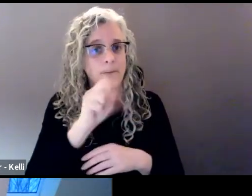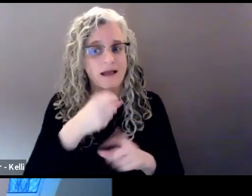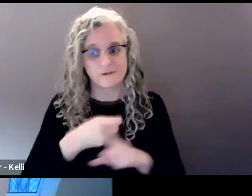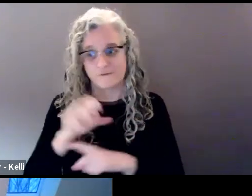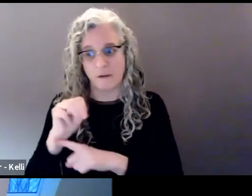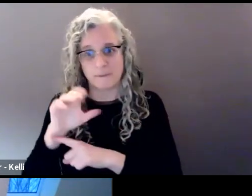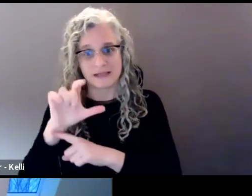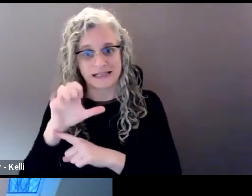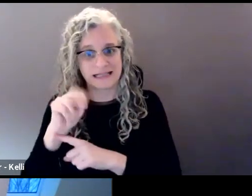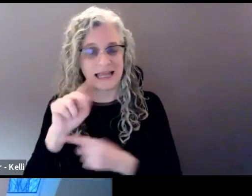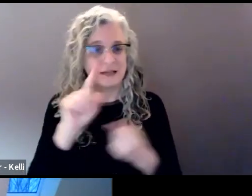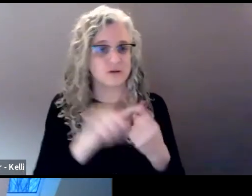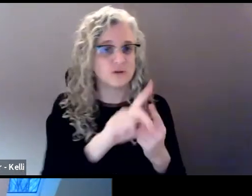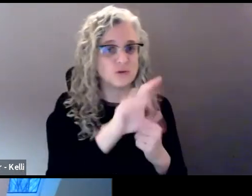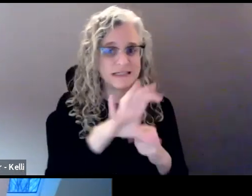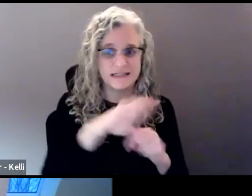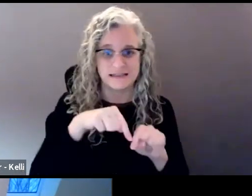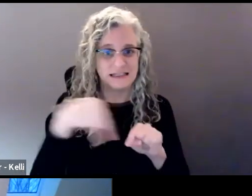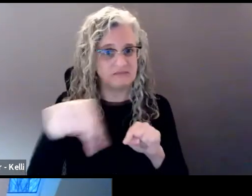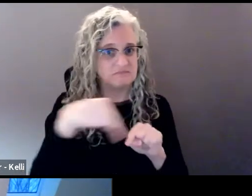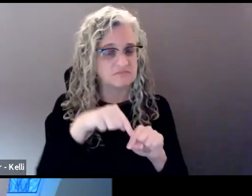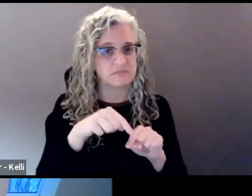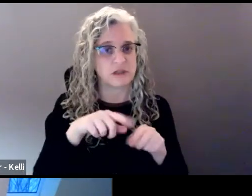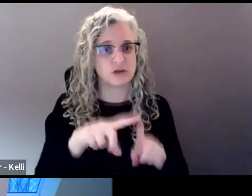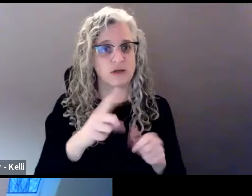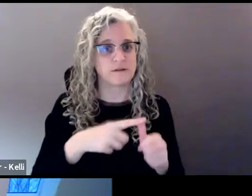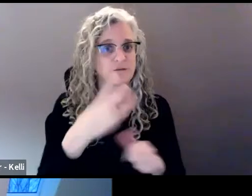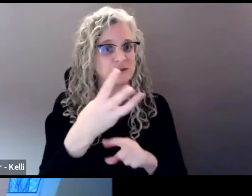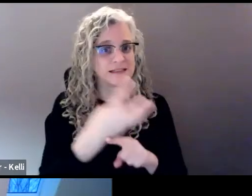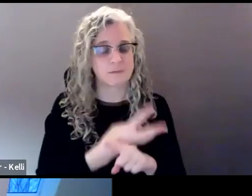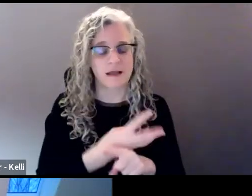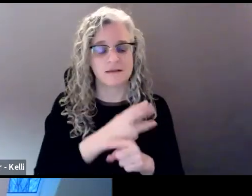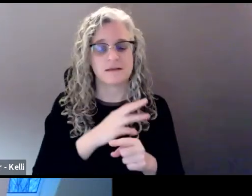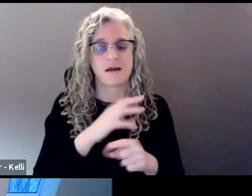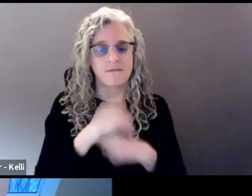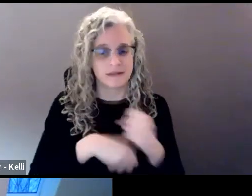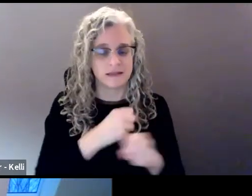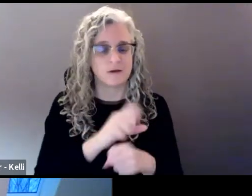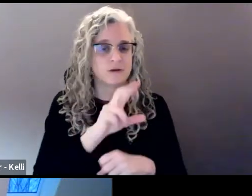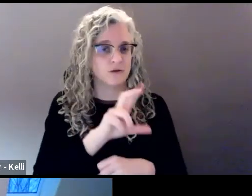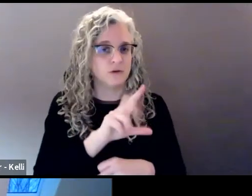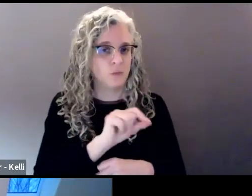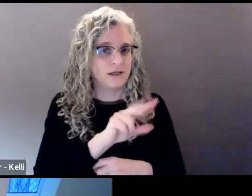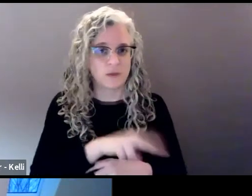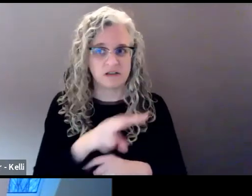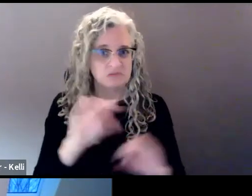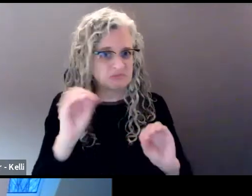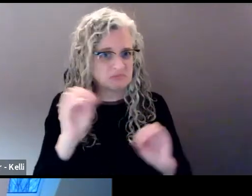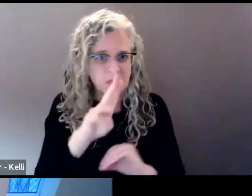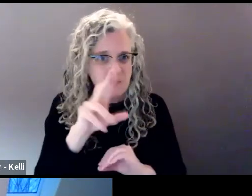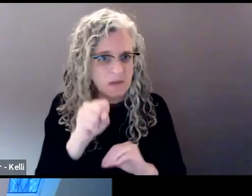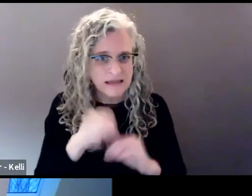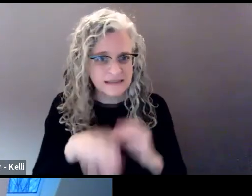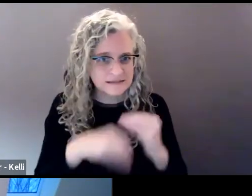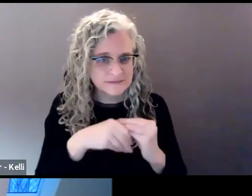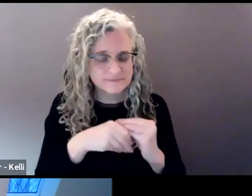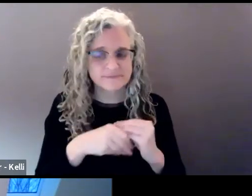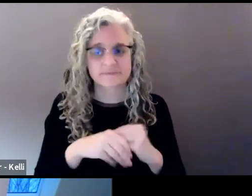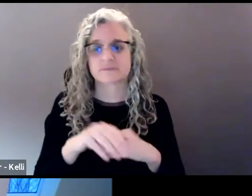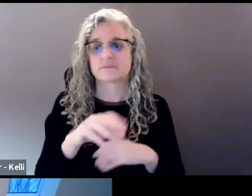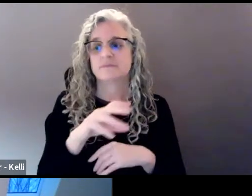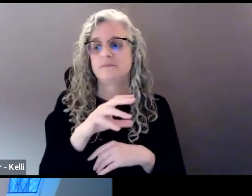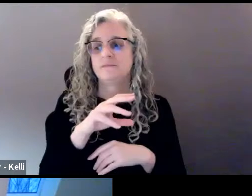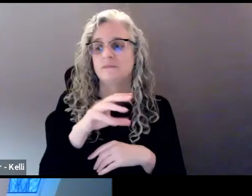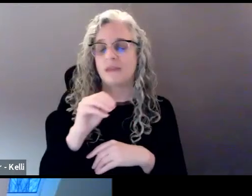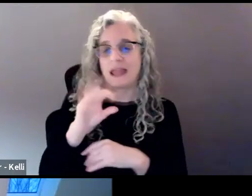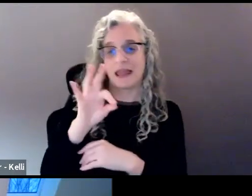during this first 6 months of calendar year 2022, And further, none of the few operational